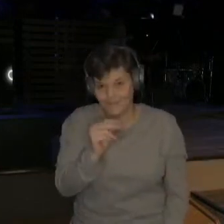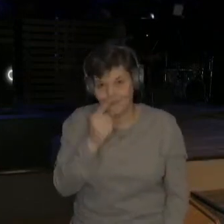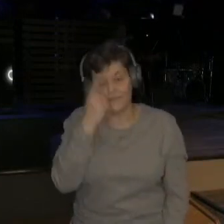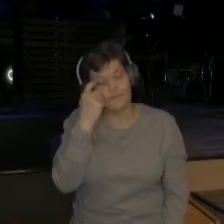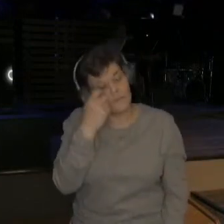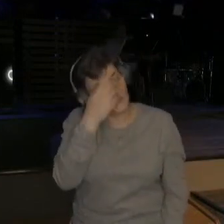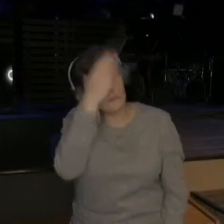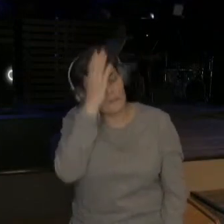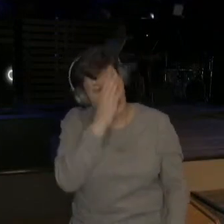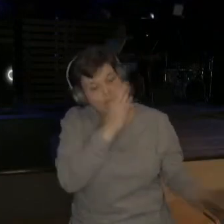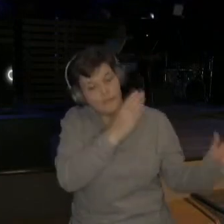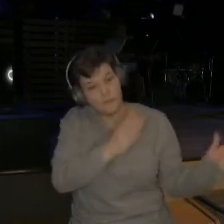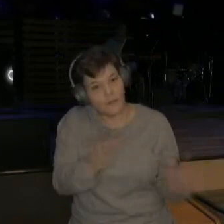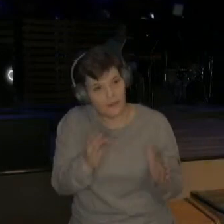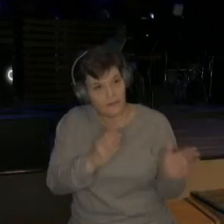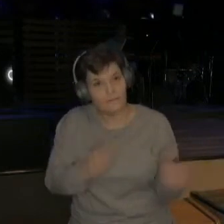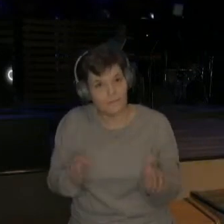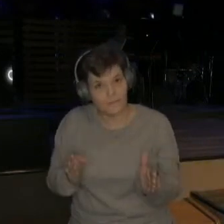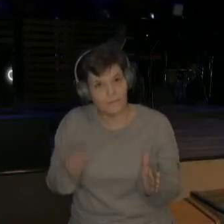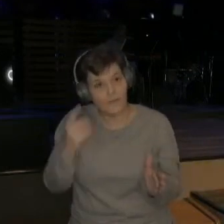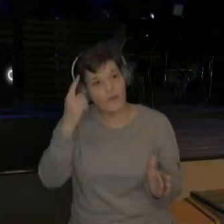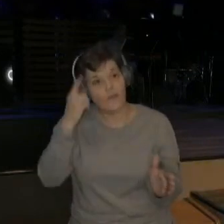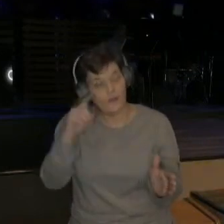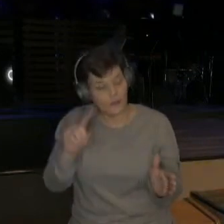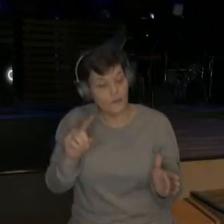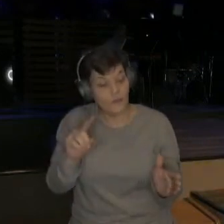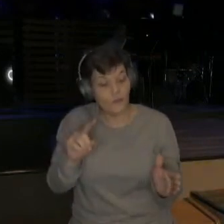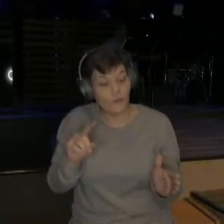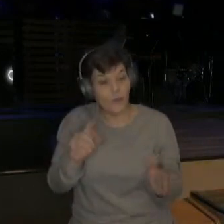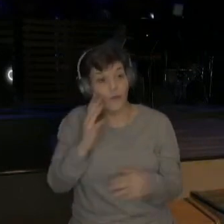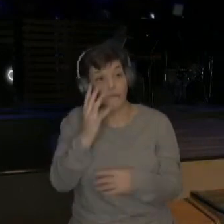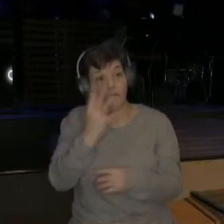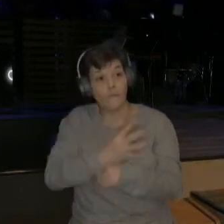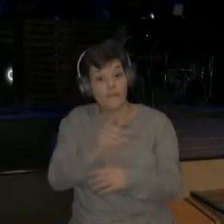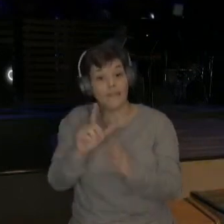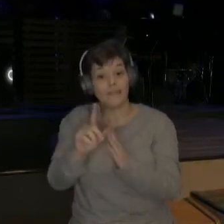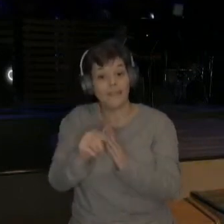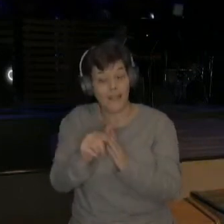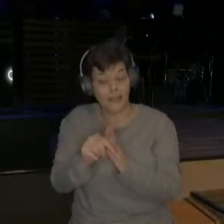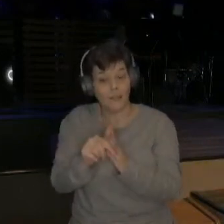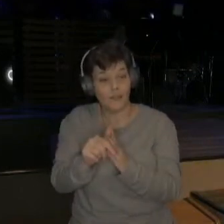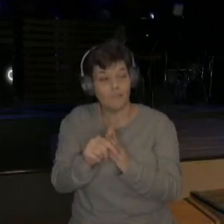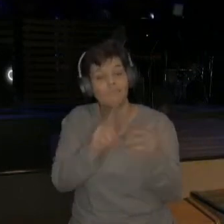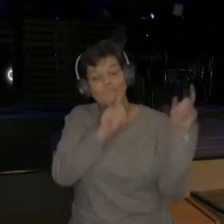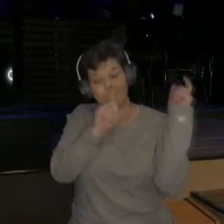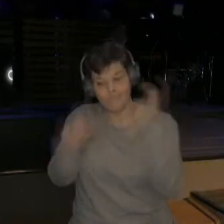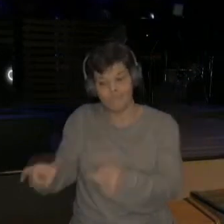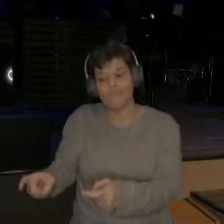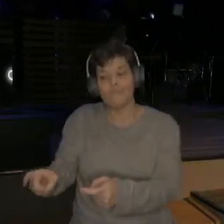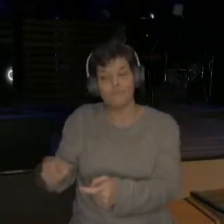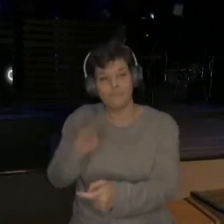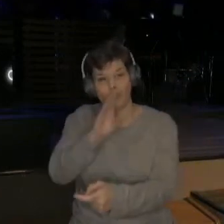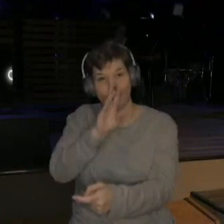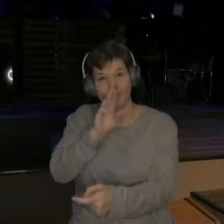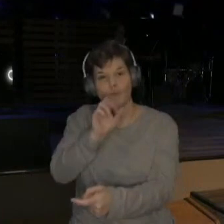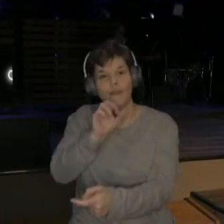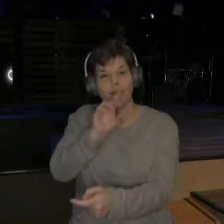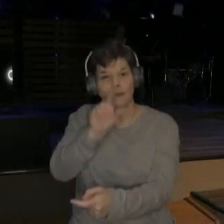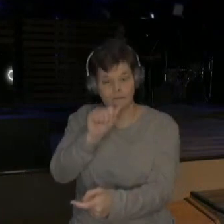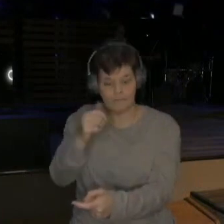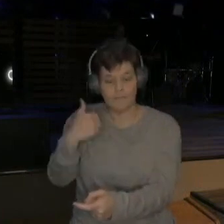notified 4 days later that another liver for her had been found. What a